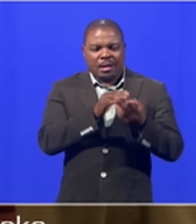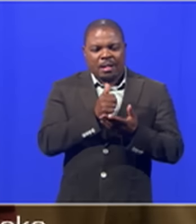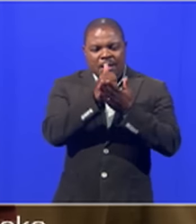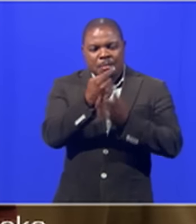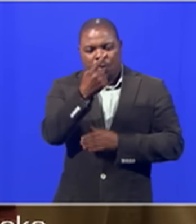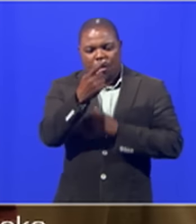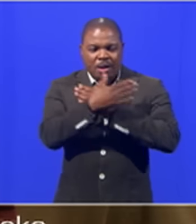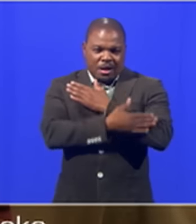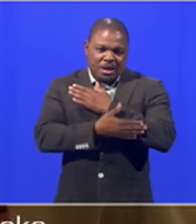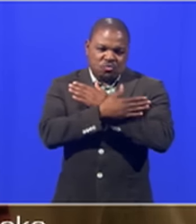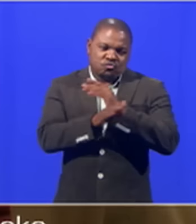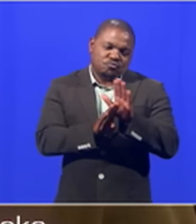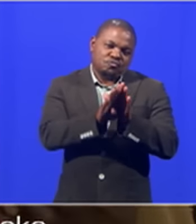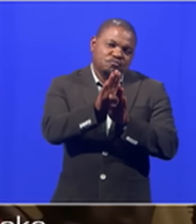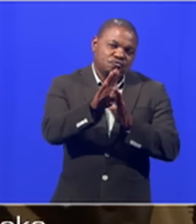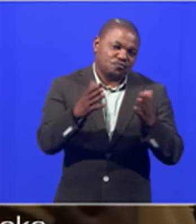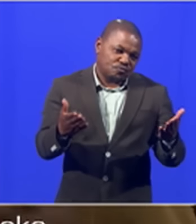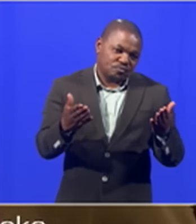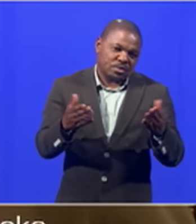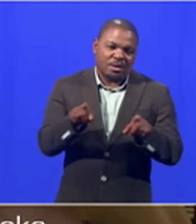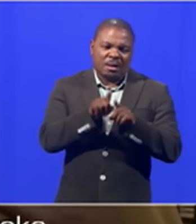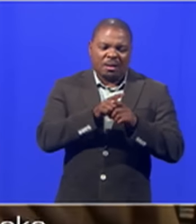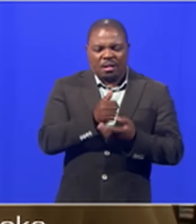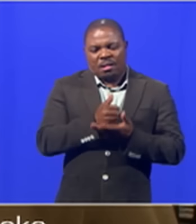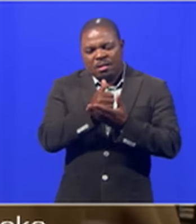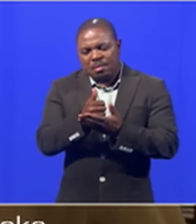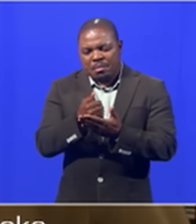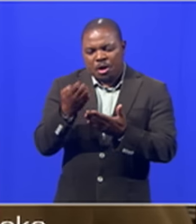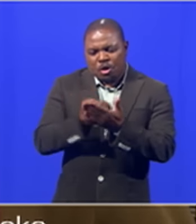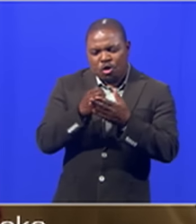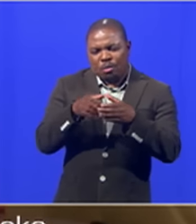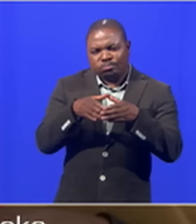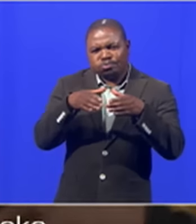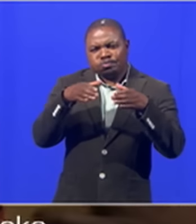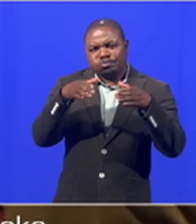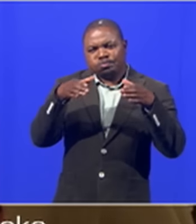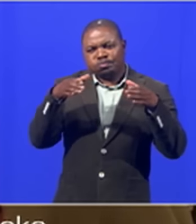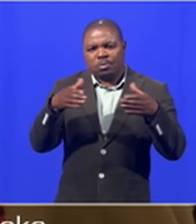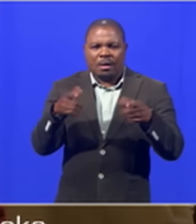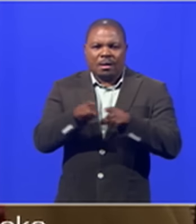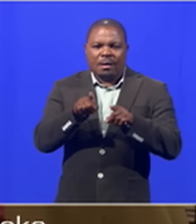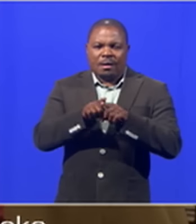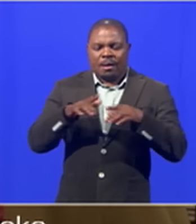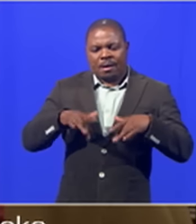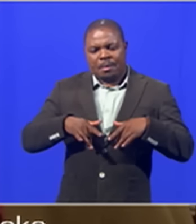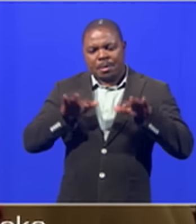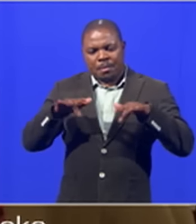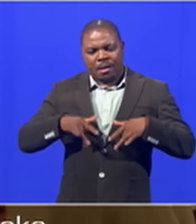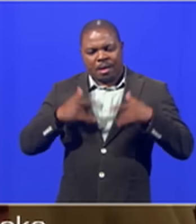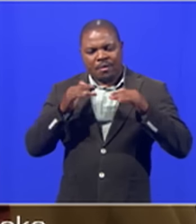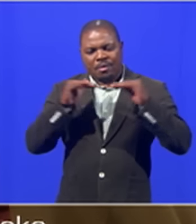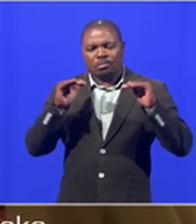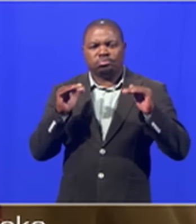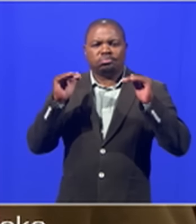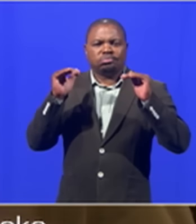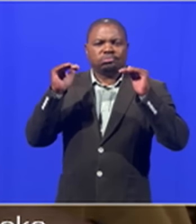country. And the tools are like economic growth, such as higher standards of living, you